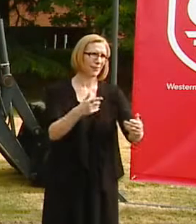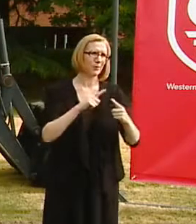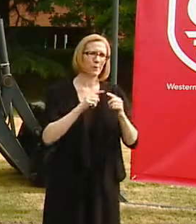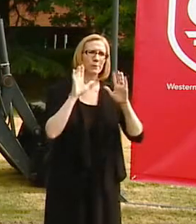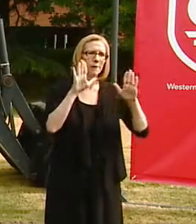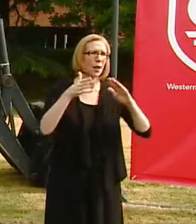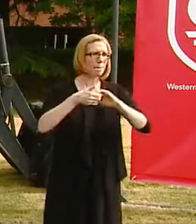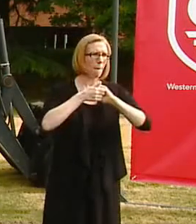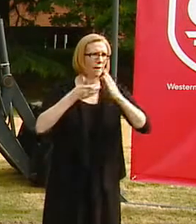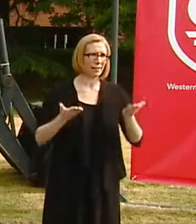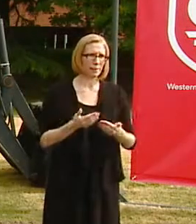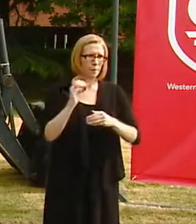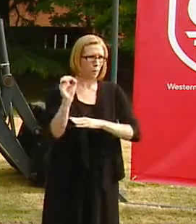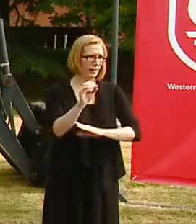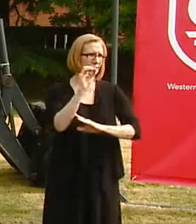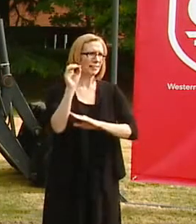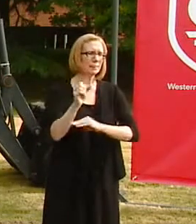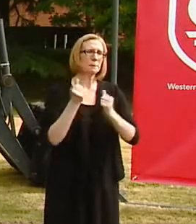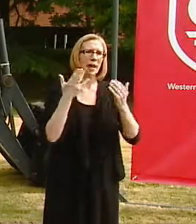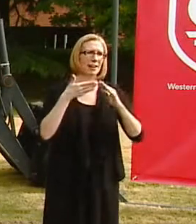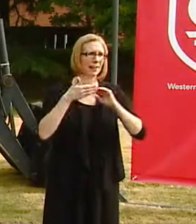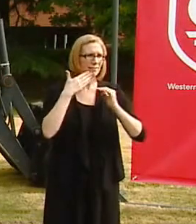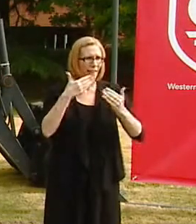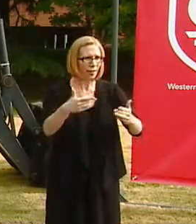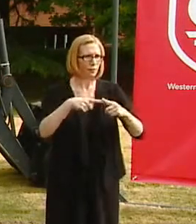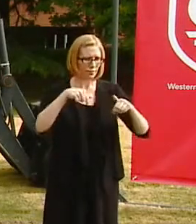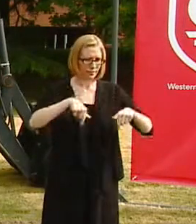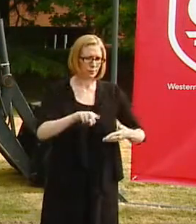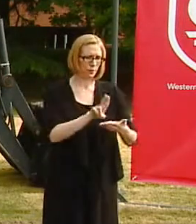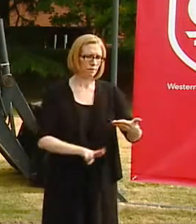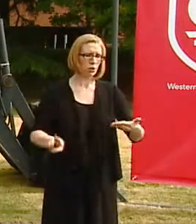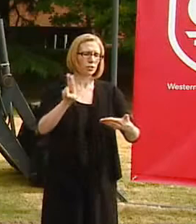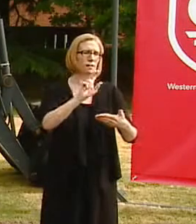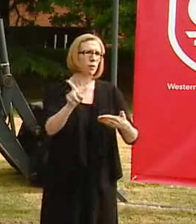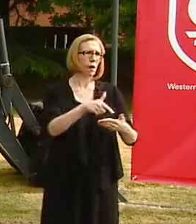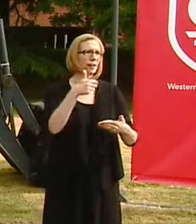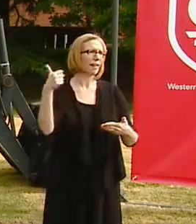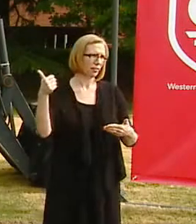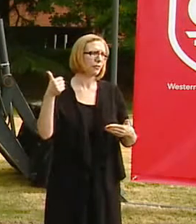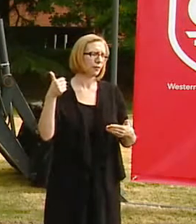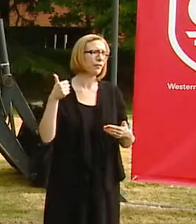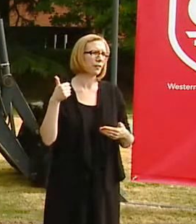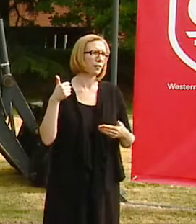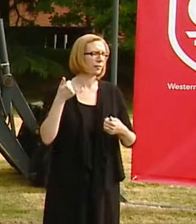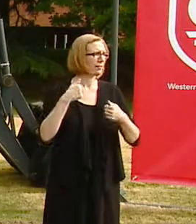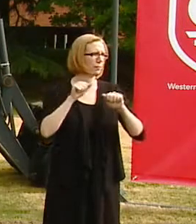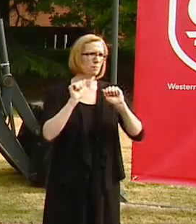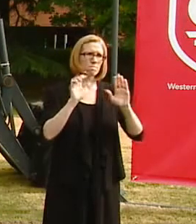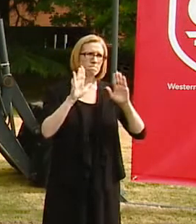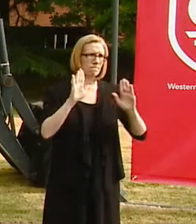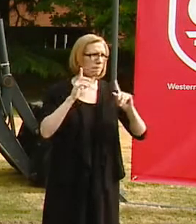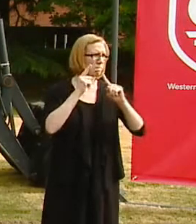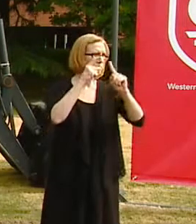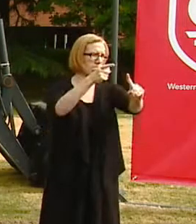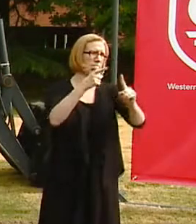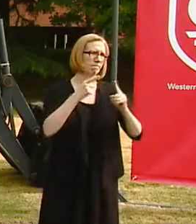great partners here in Oregon, and many thanks to this university for yet another excellent